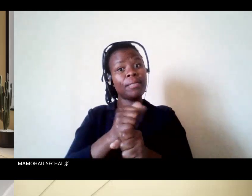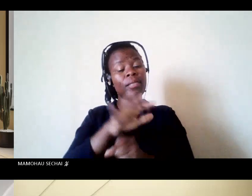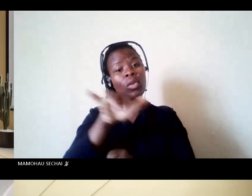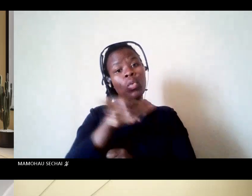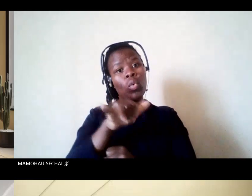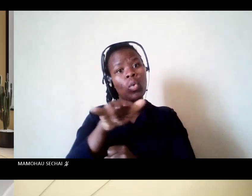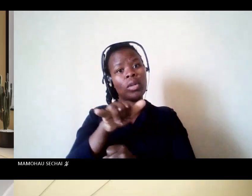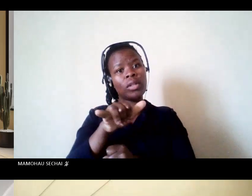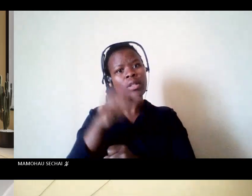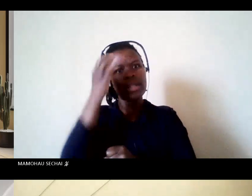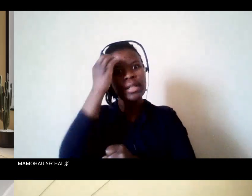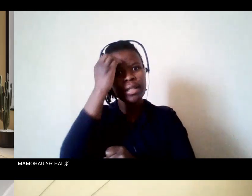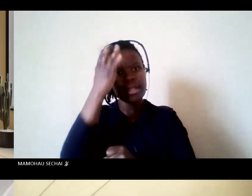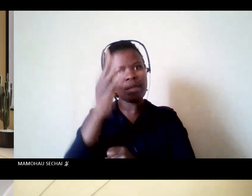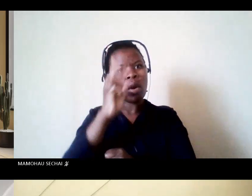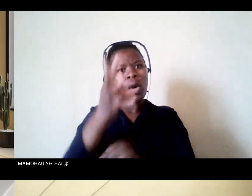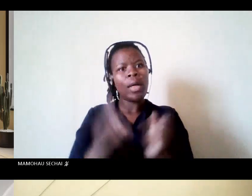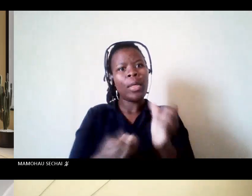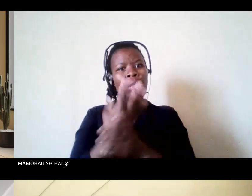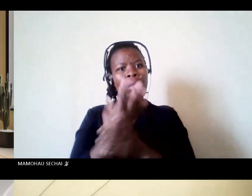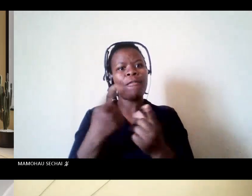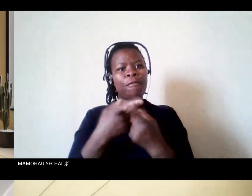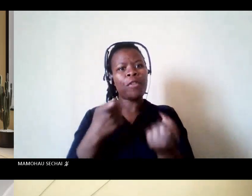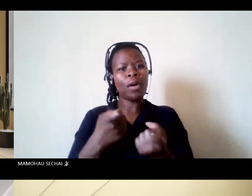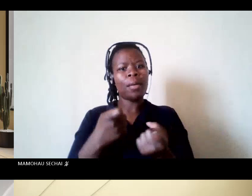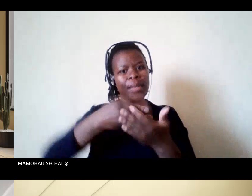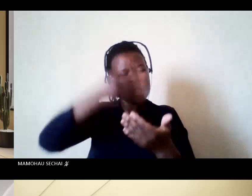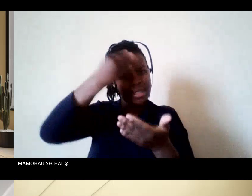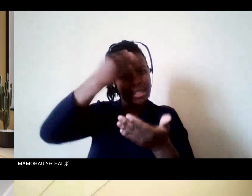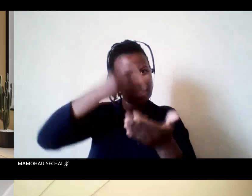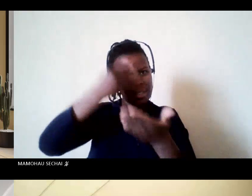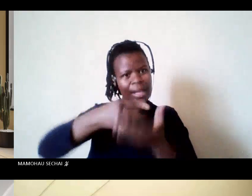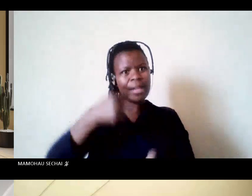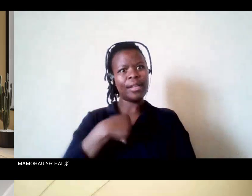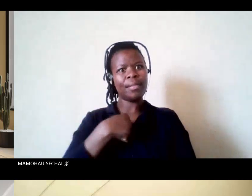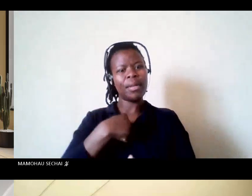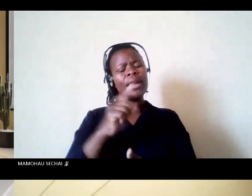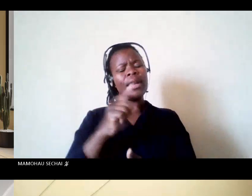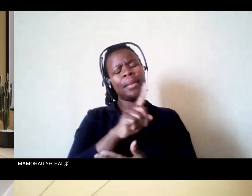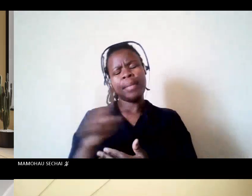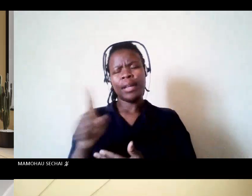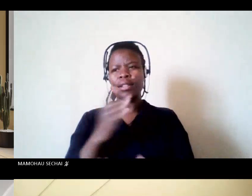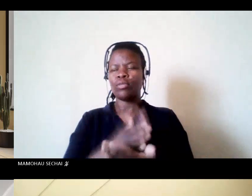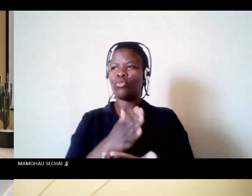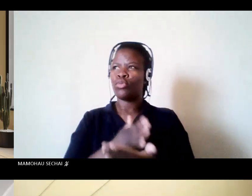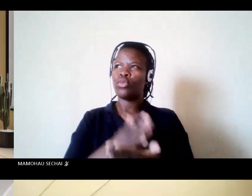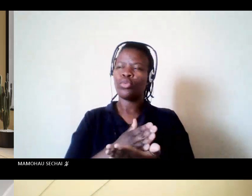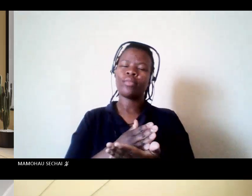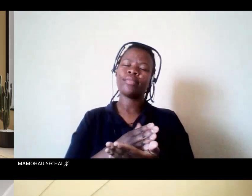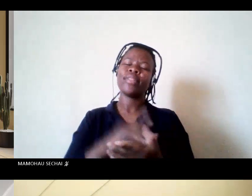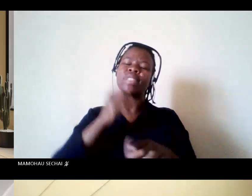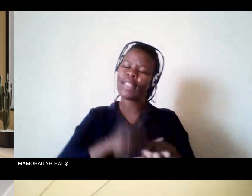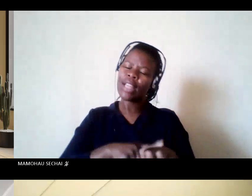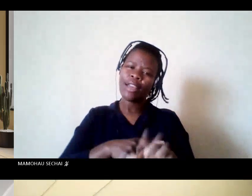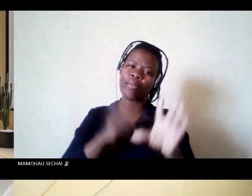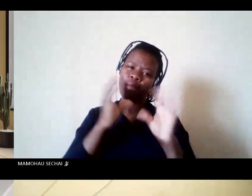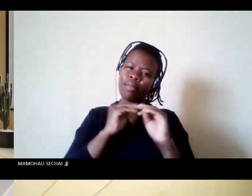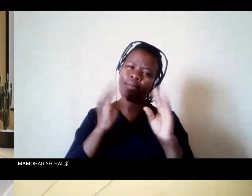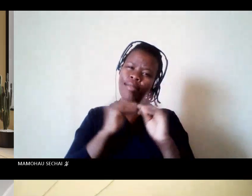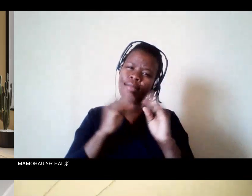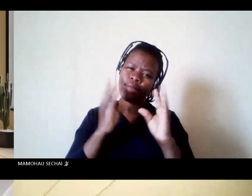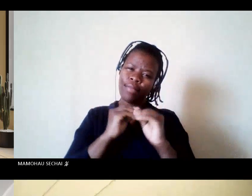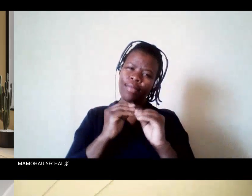come from my study. I didn't write about that finding, but holistically, when I spoke, when I came to